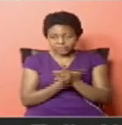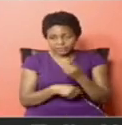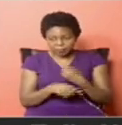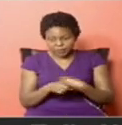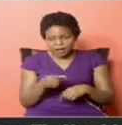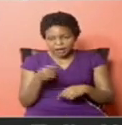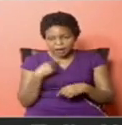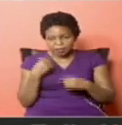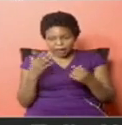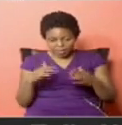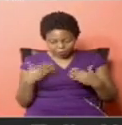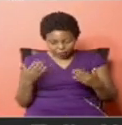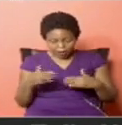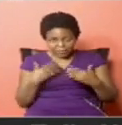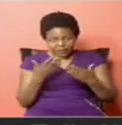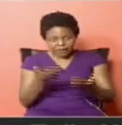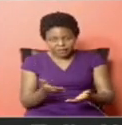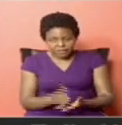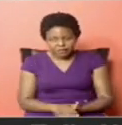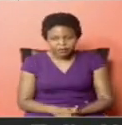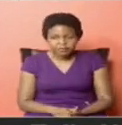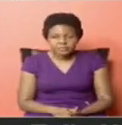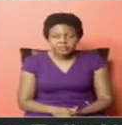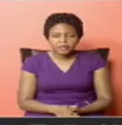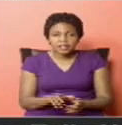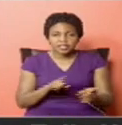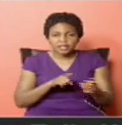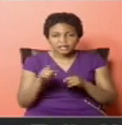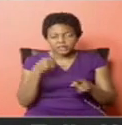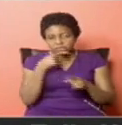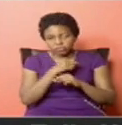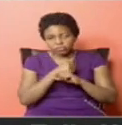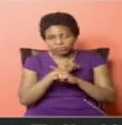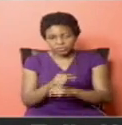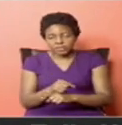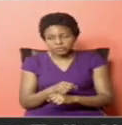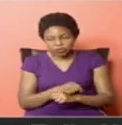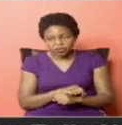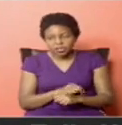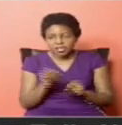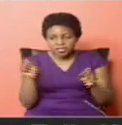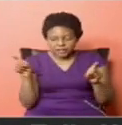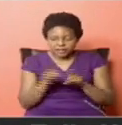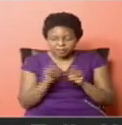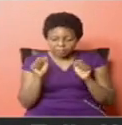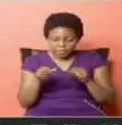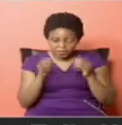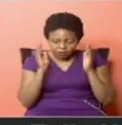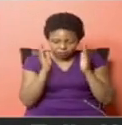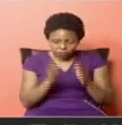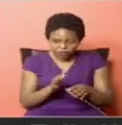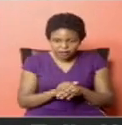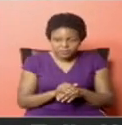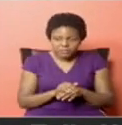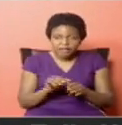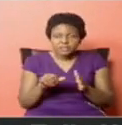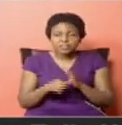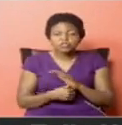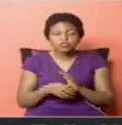glad Mr. Ebitu is also here as the Director of Social Protection. They should consider that as you